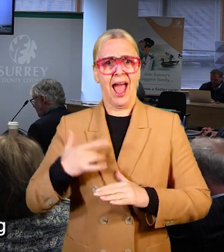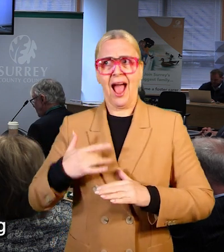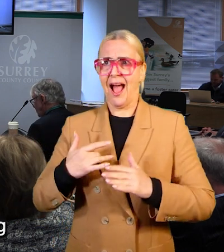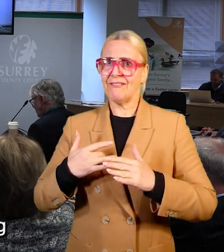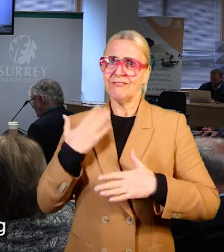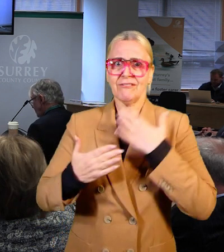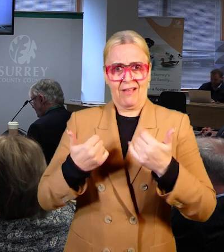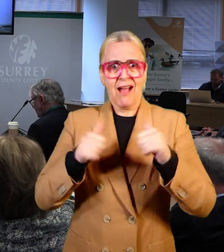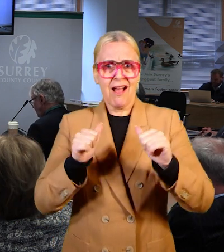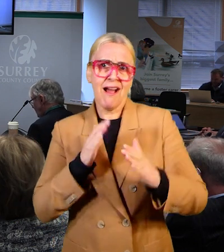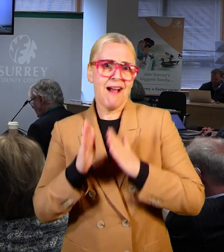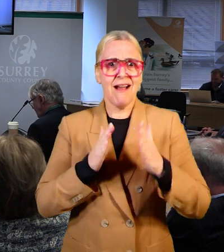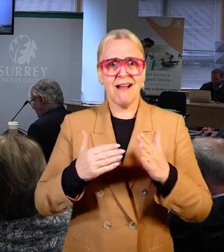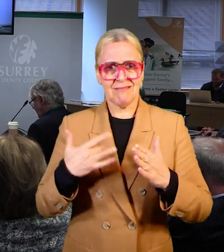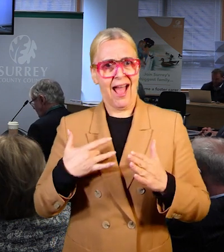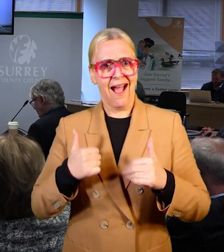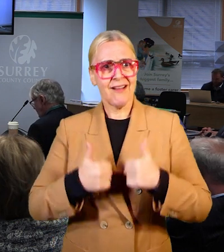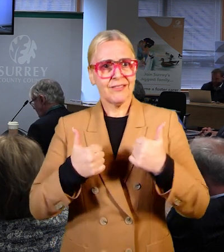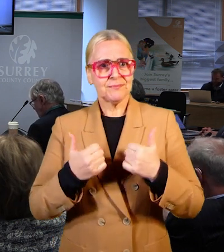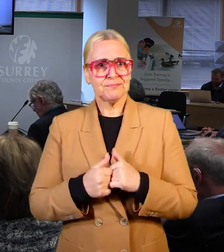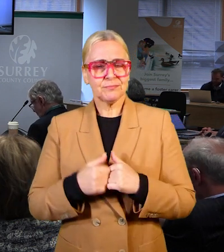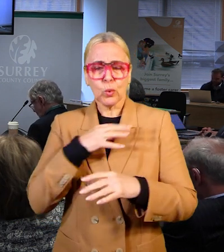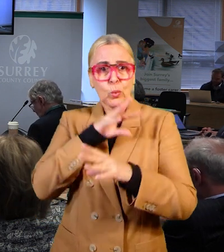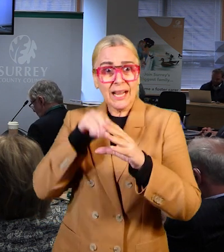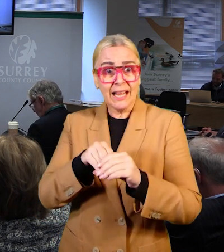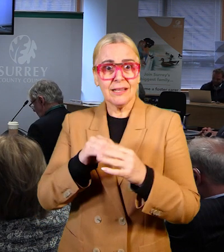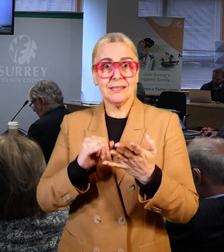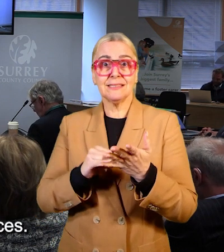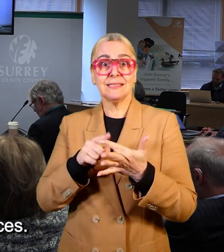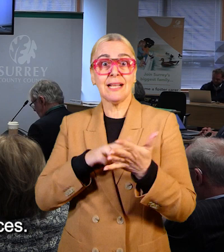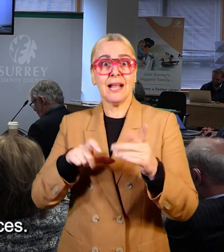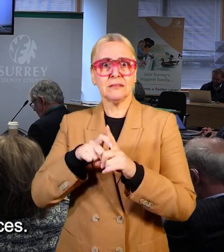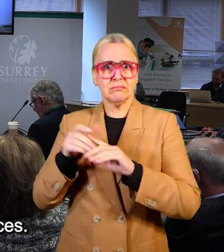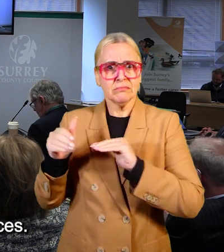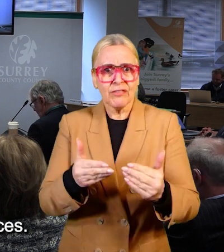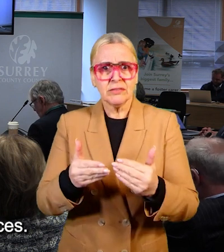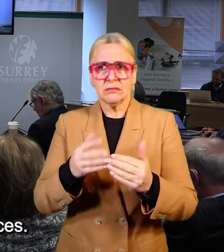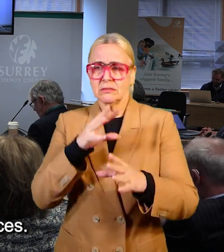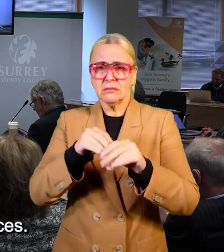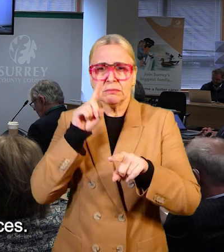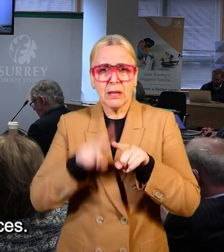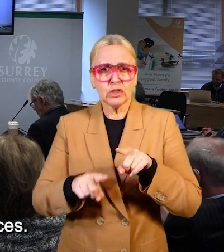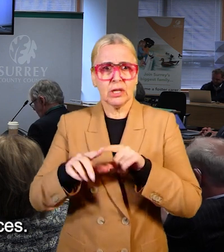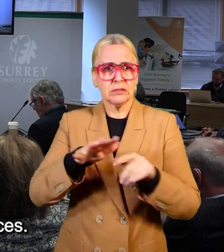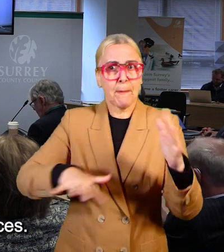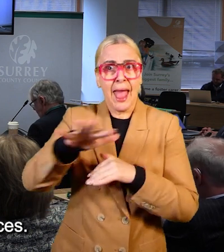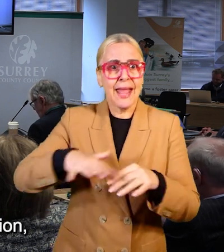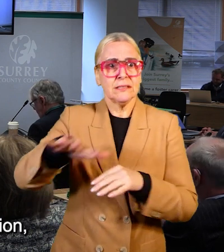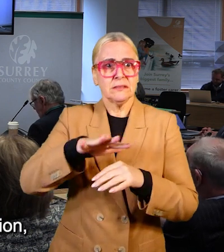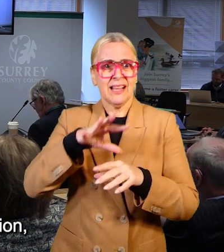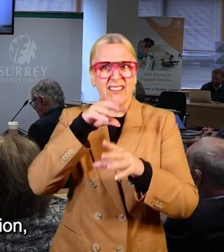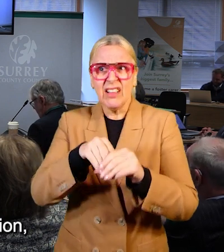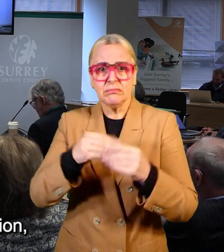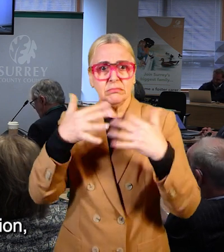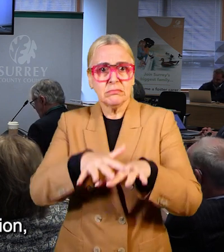stable, comforting and better quality environment to help them thrive and ultimately improve their life chances.